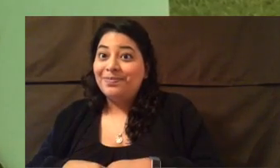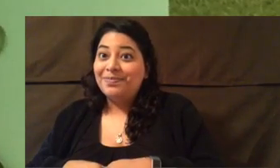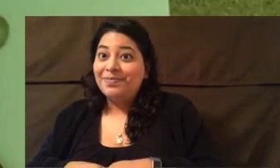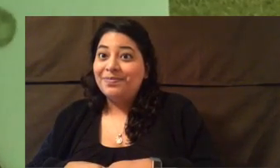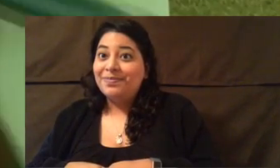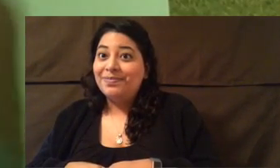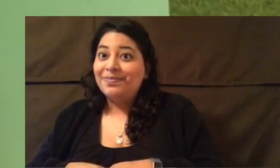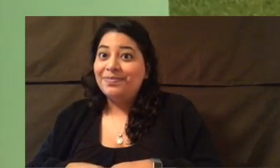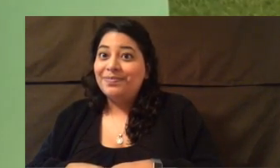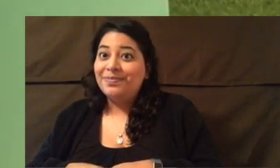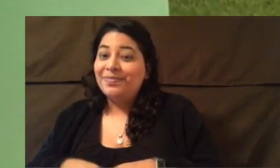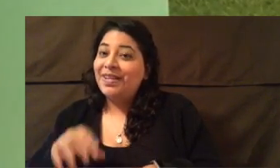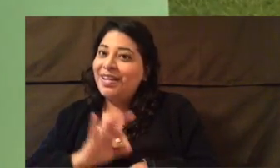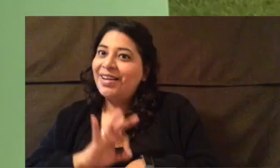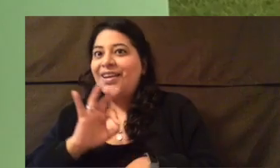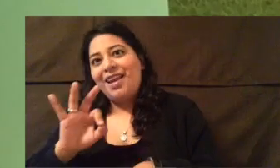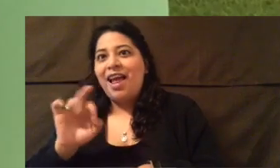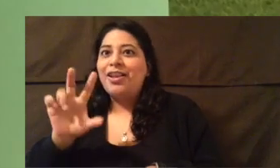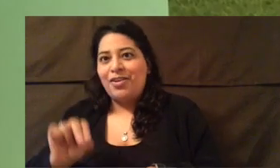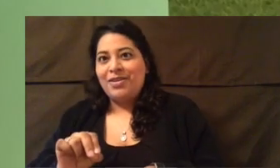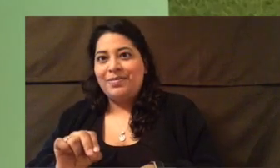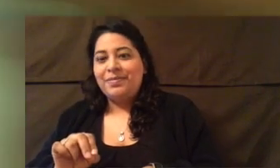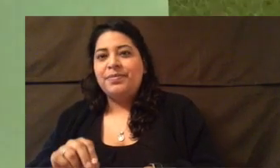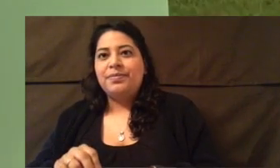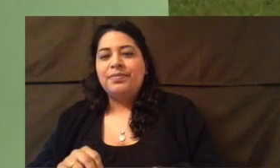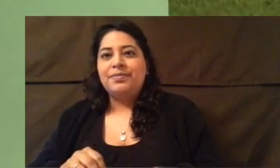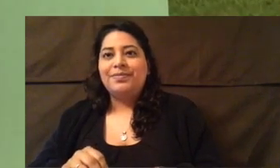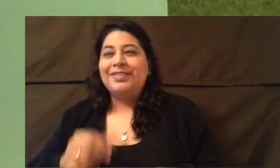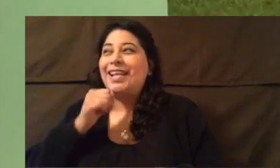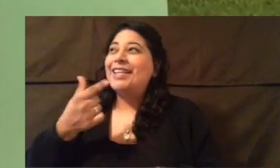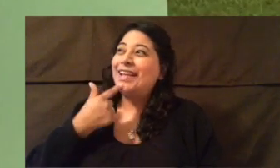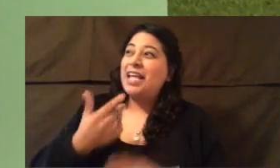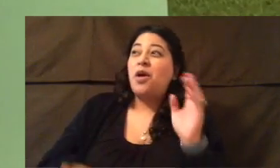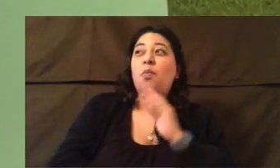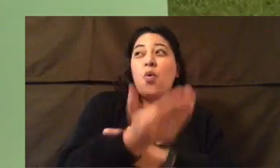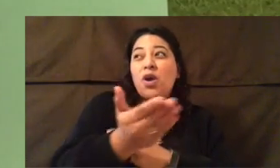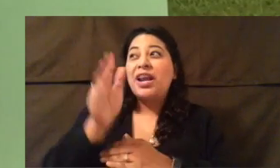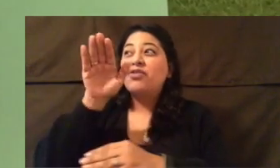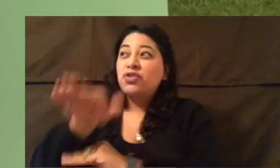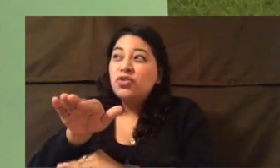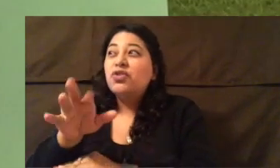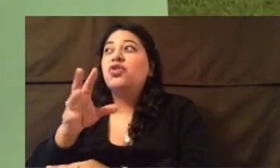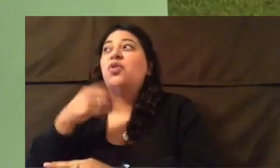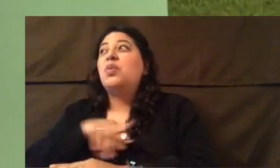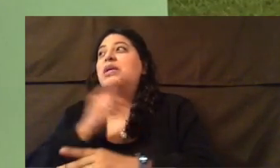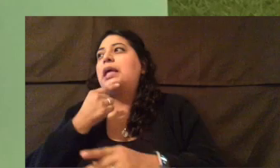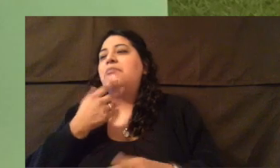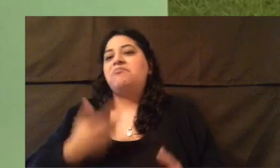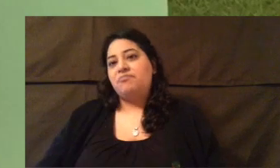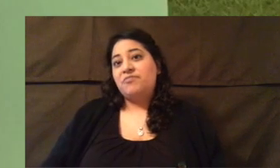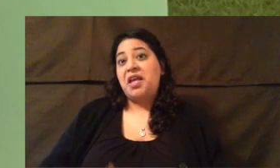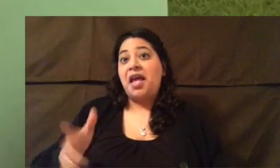And guess what time it is, boys and girls? It is 9:30. Now, it didn't tell us if it was AM or